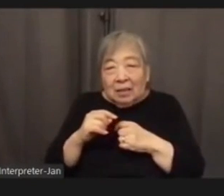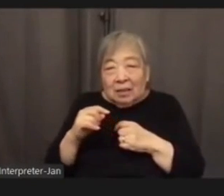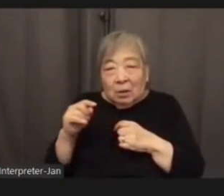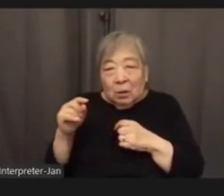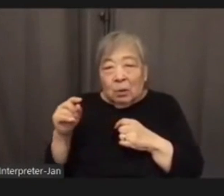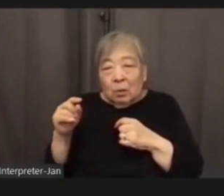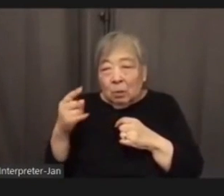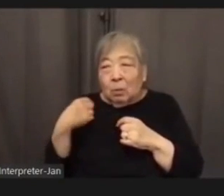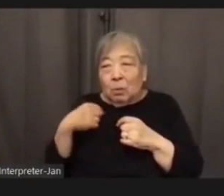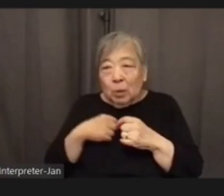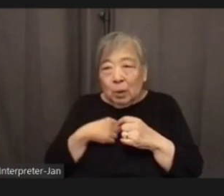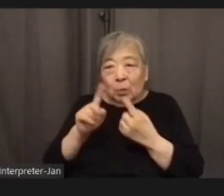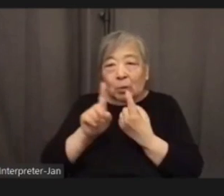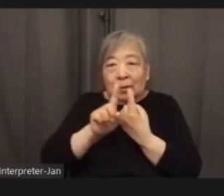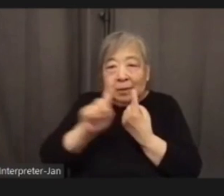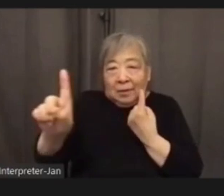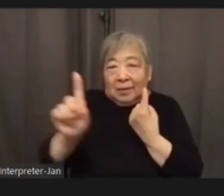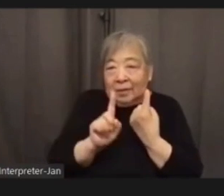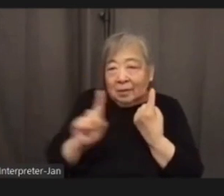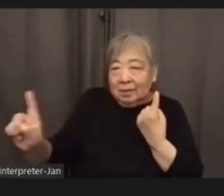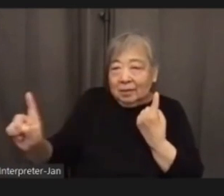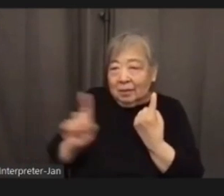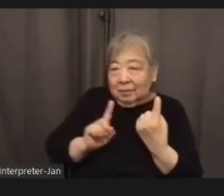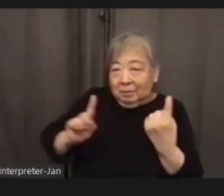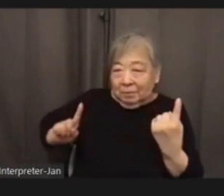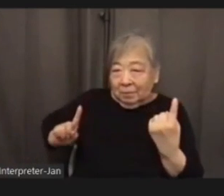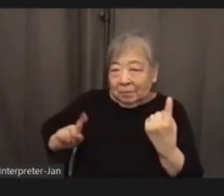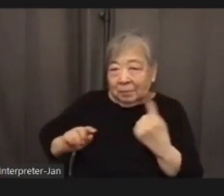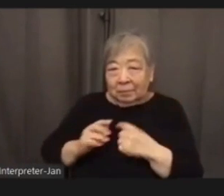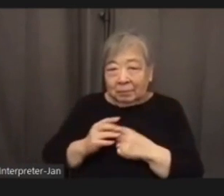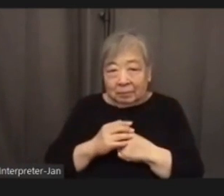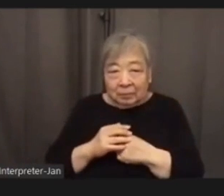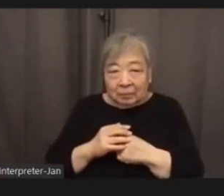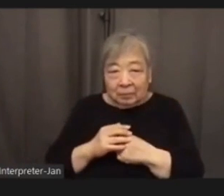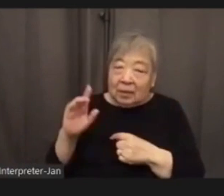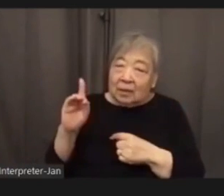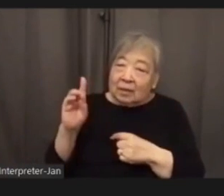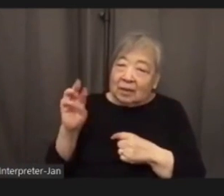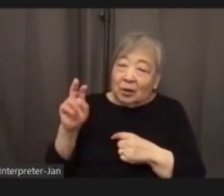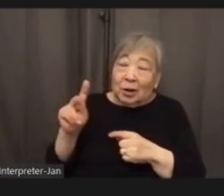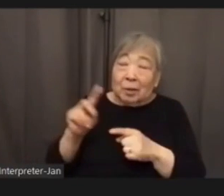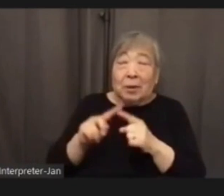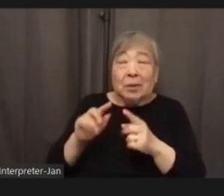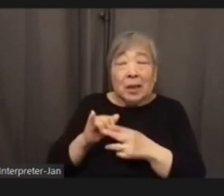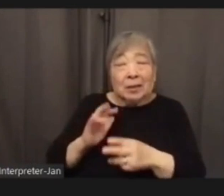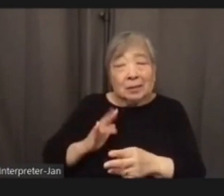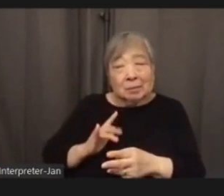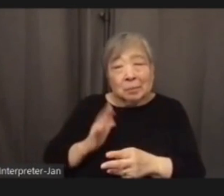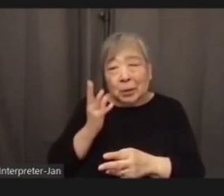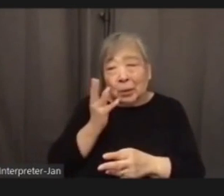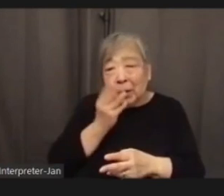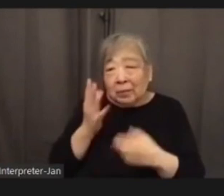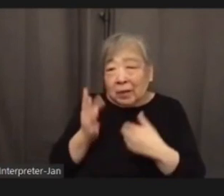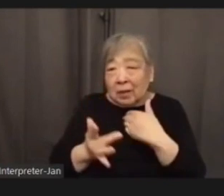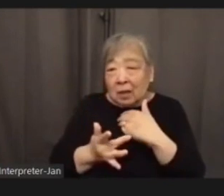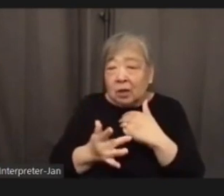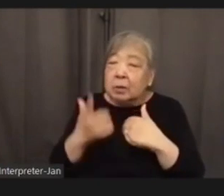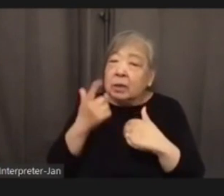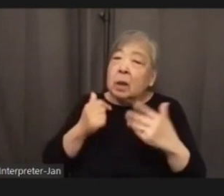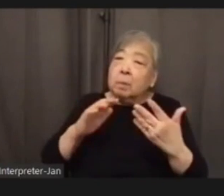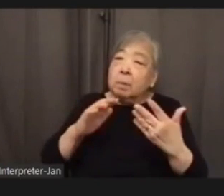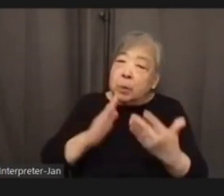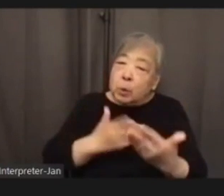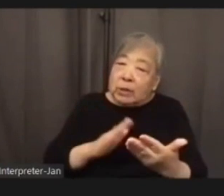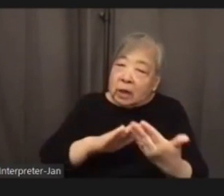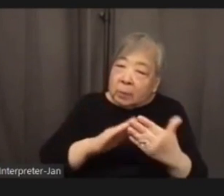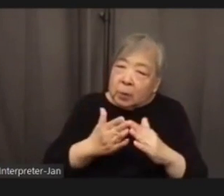but we were distanced. Mm-hmm. I think that's the beauty of technology, because in our music community, I see